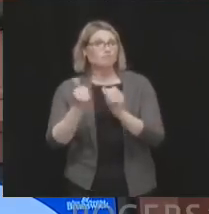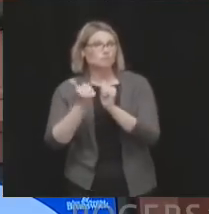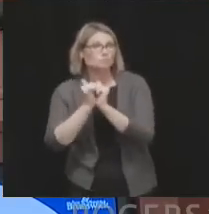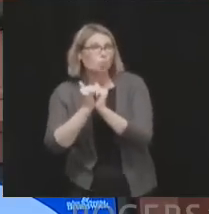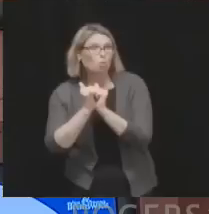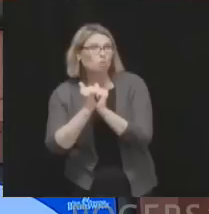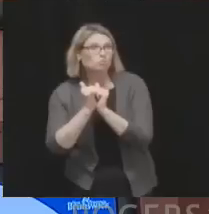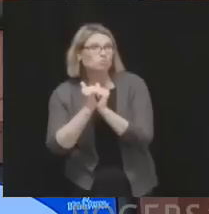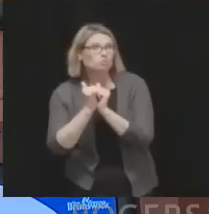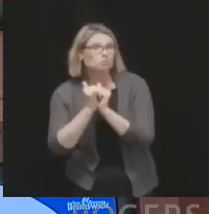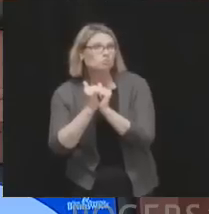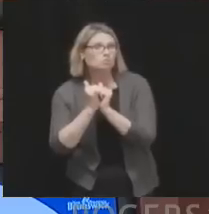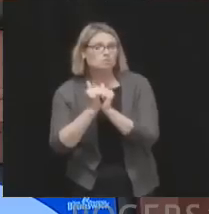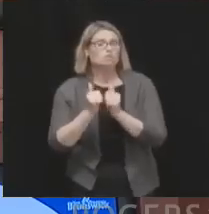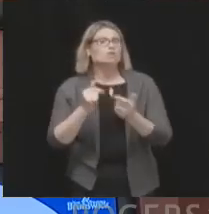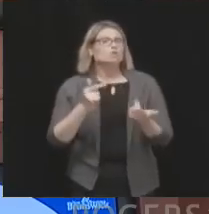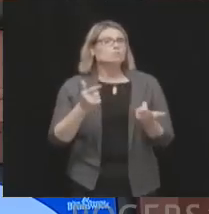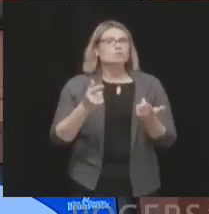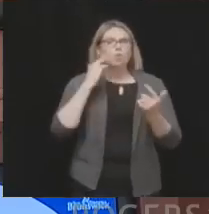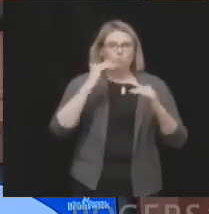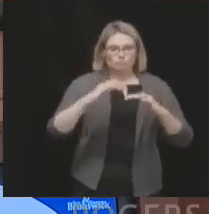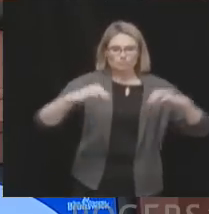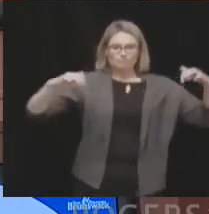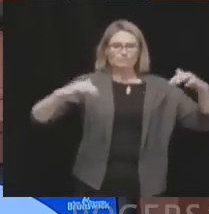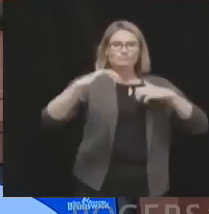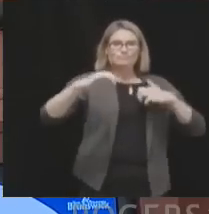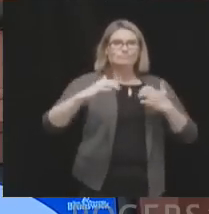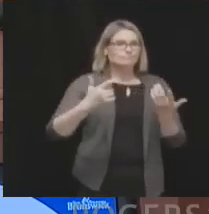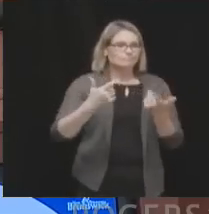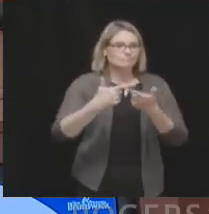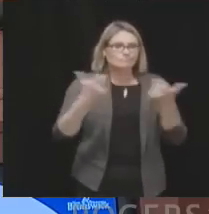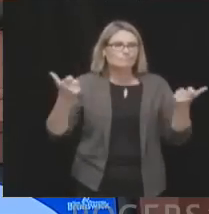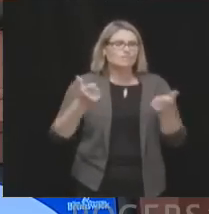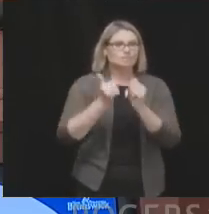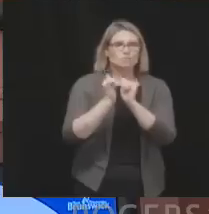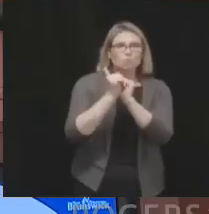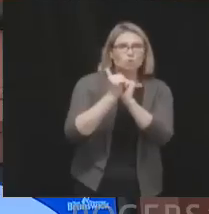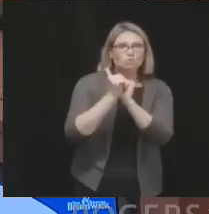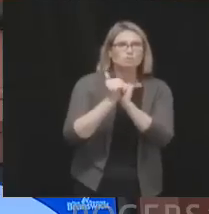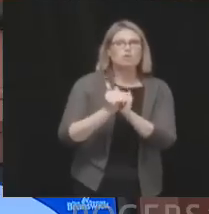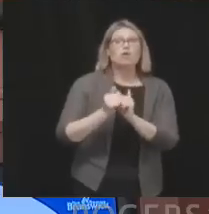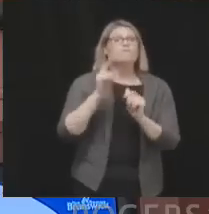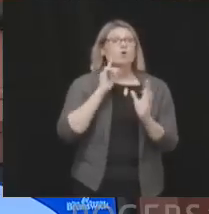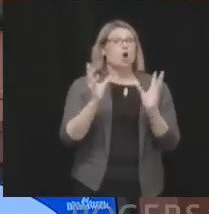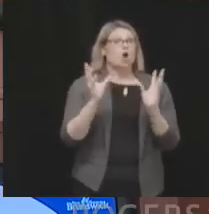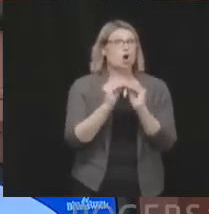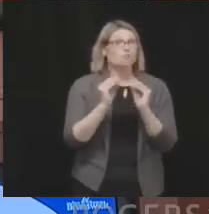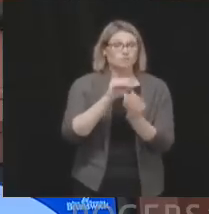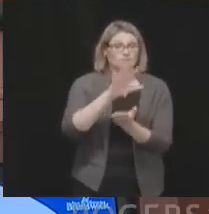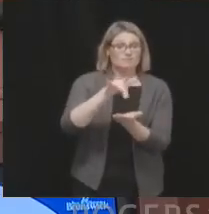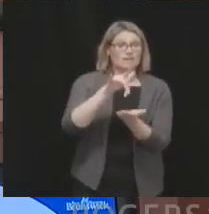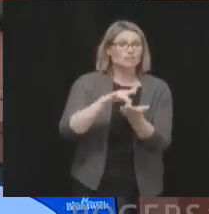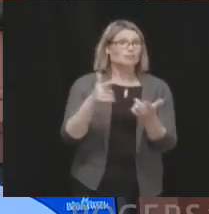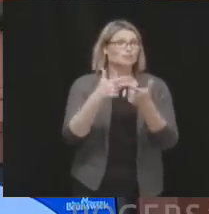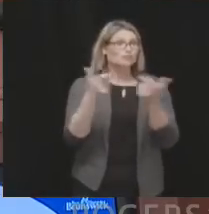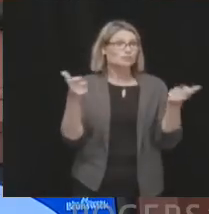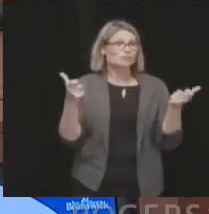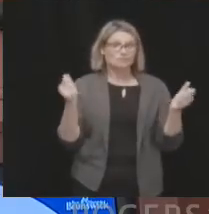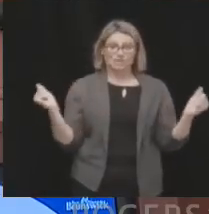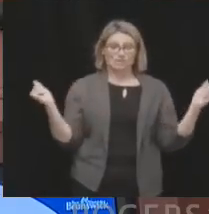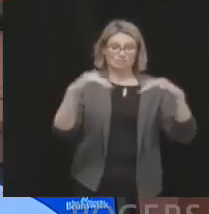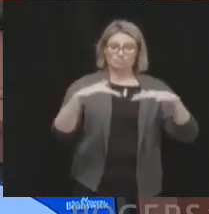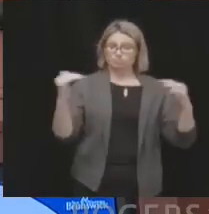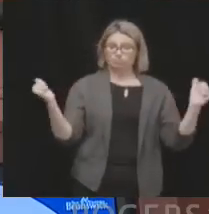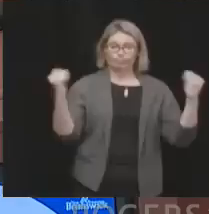there are those businesses and those pastimes that depend on large gatherings of people tightly packed together, and with